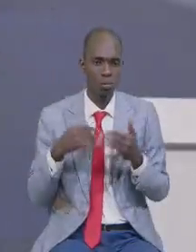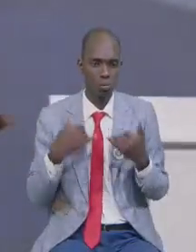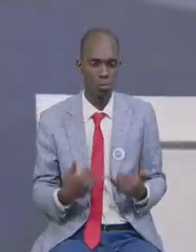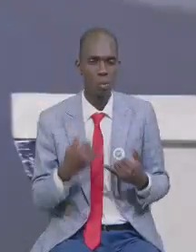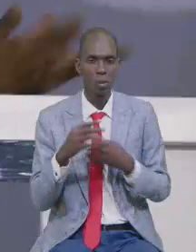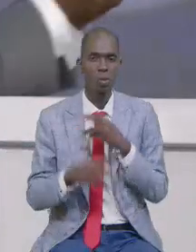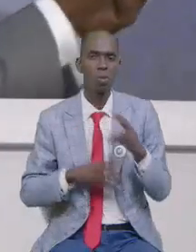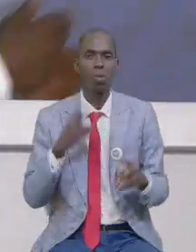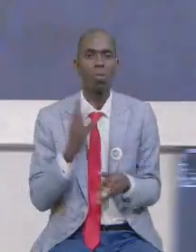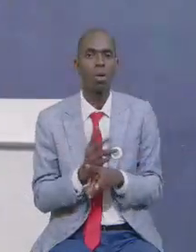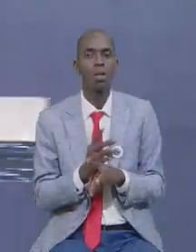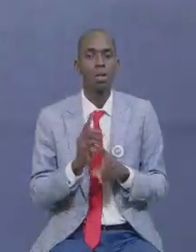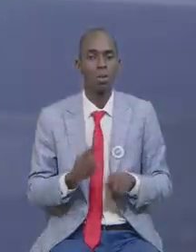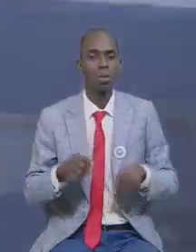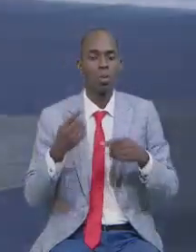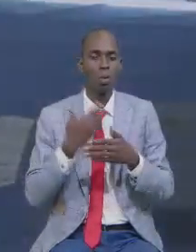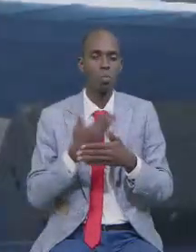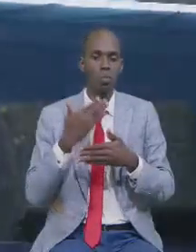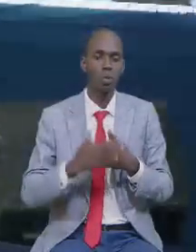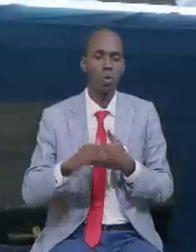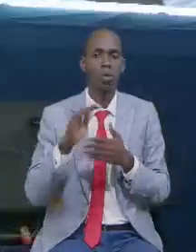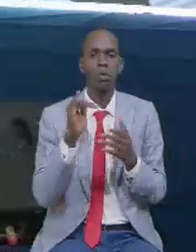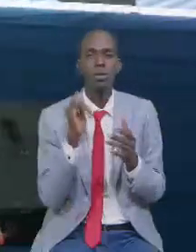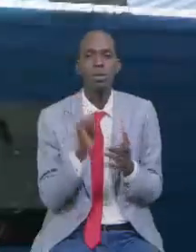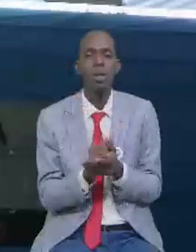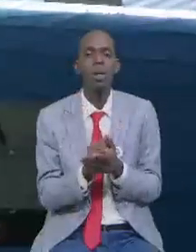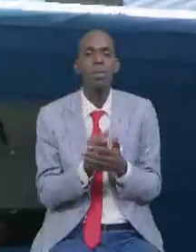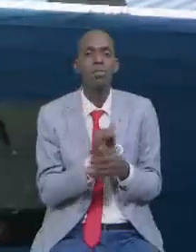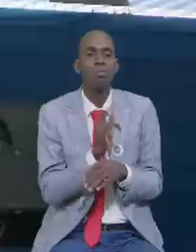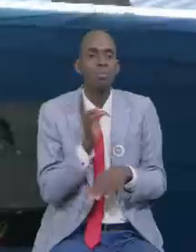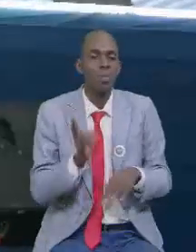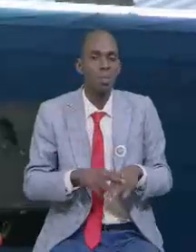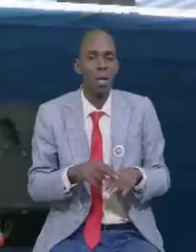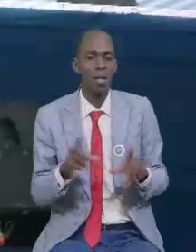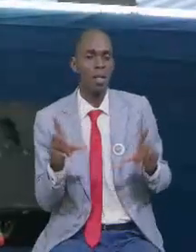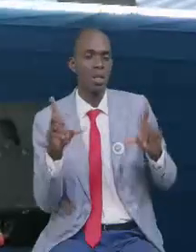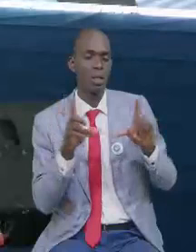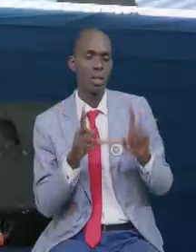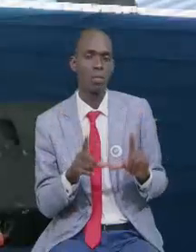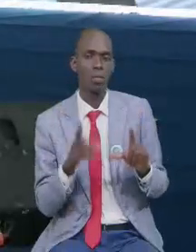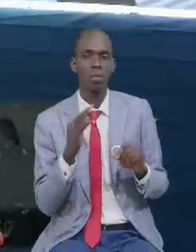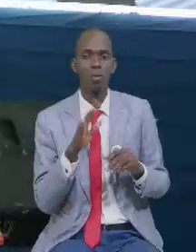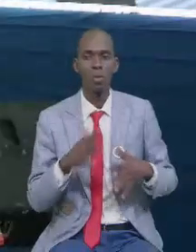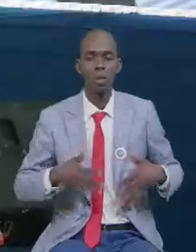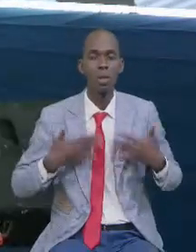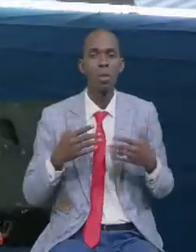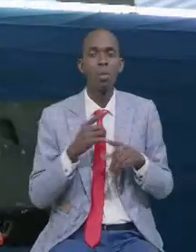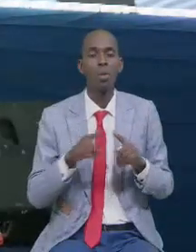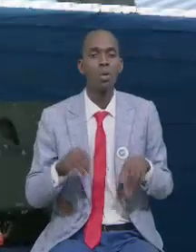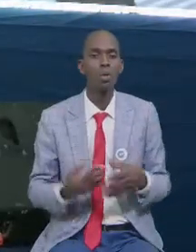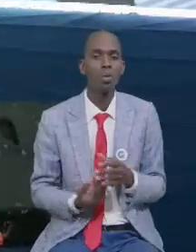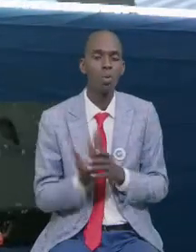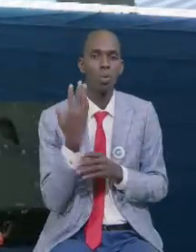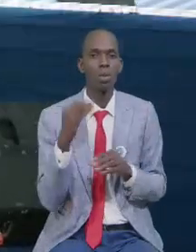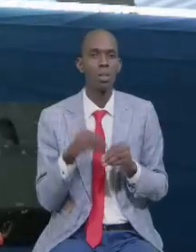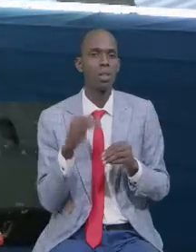Grow beyond that initial level of your life, but grow in grace and in the